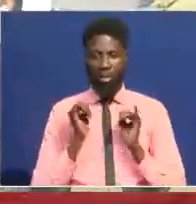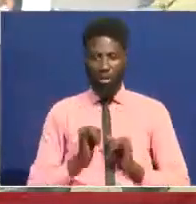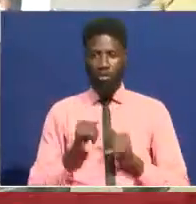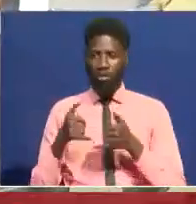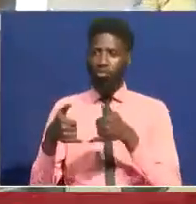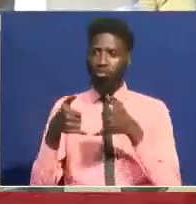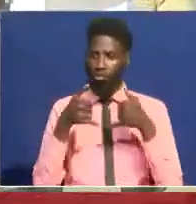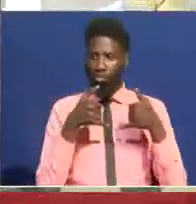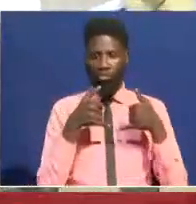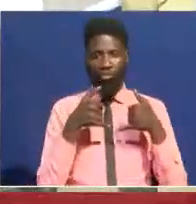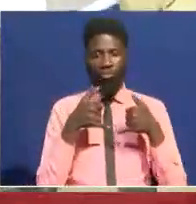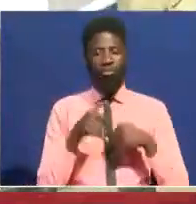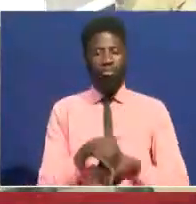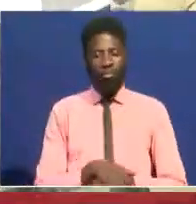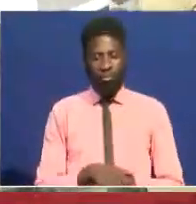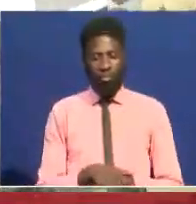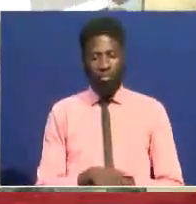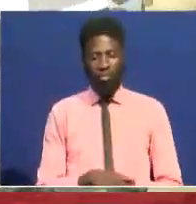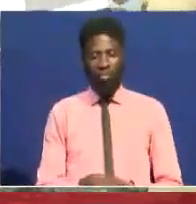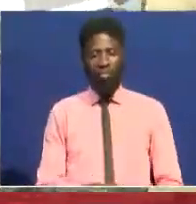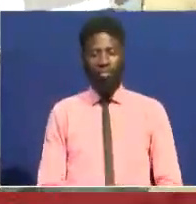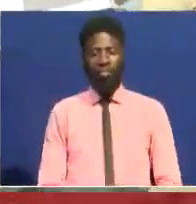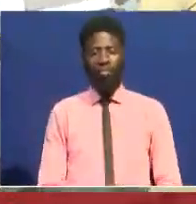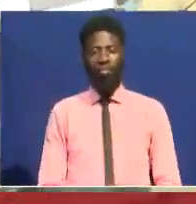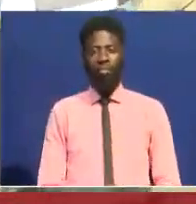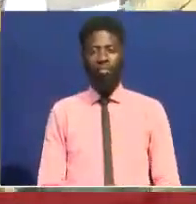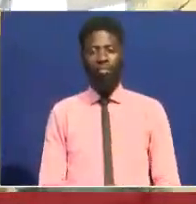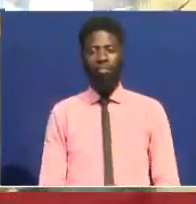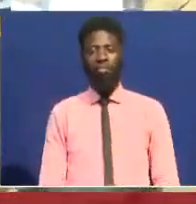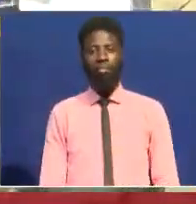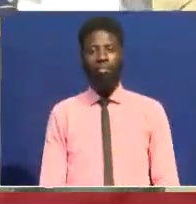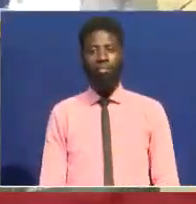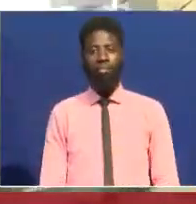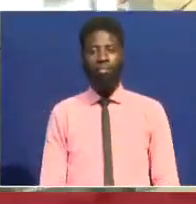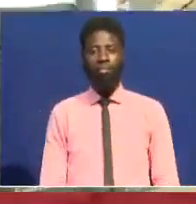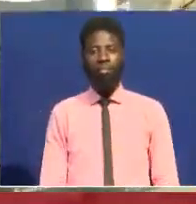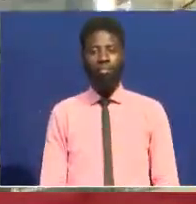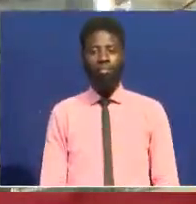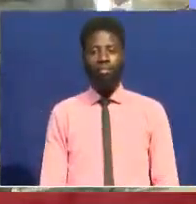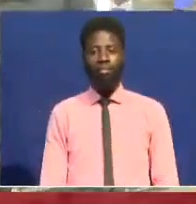medals. Achola Simon, Sunday Express, Kisumu County. Shooting.